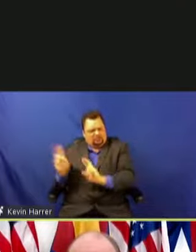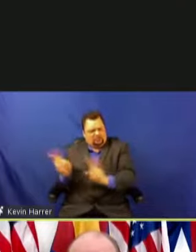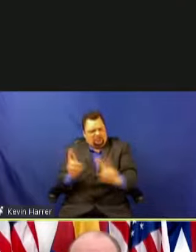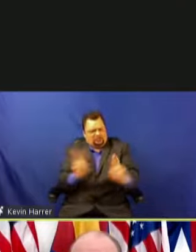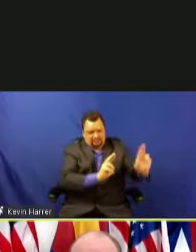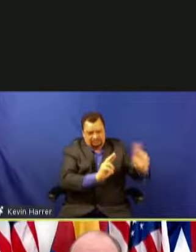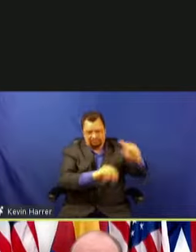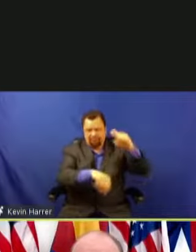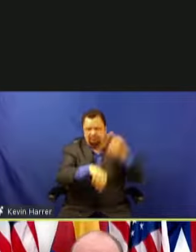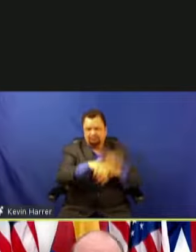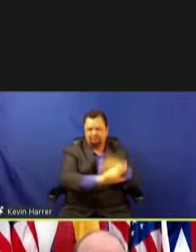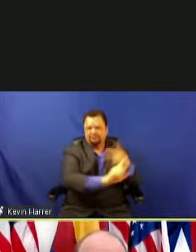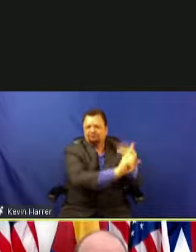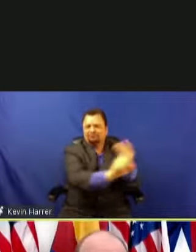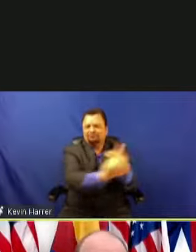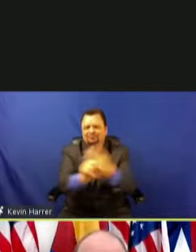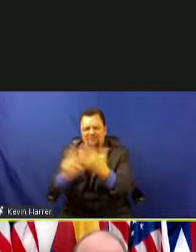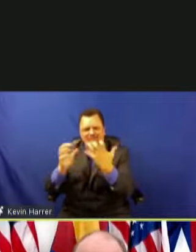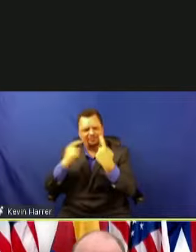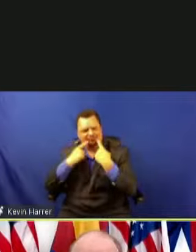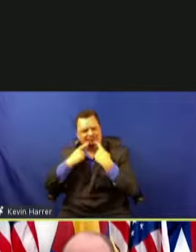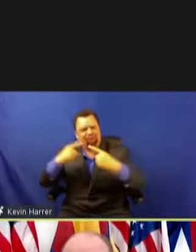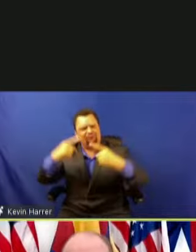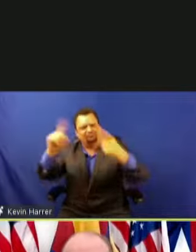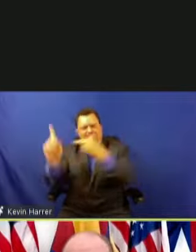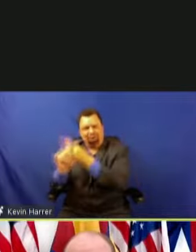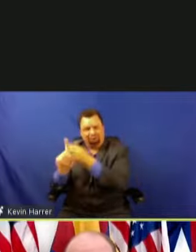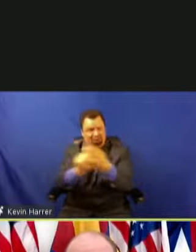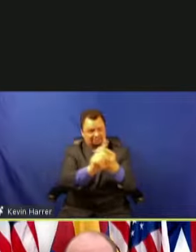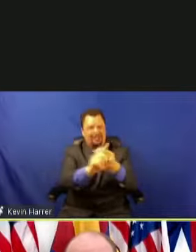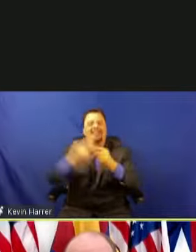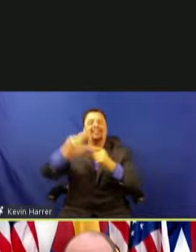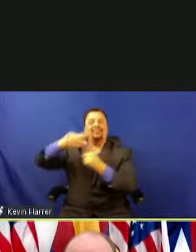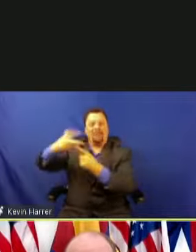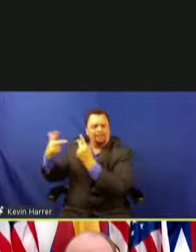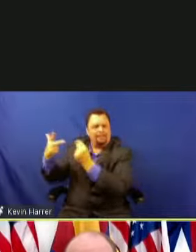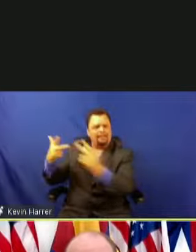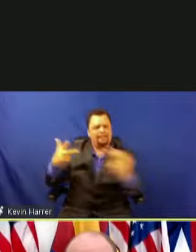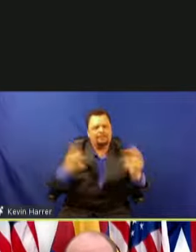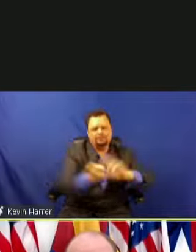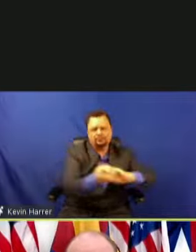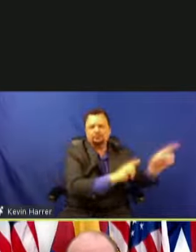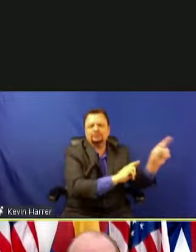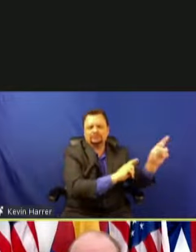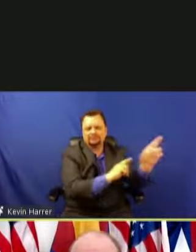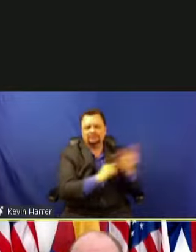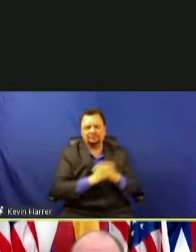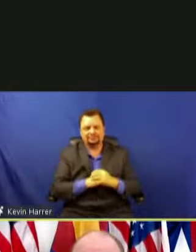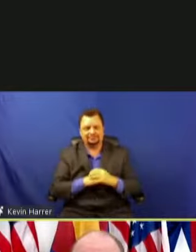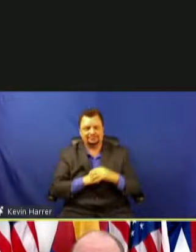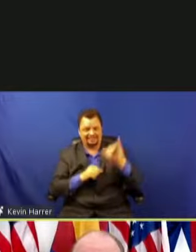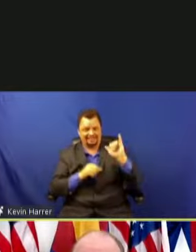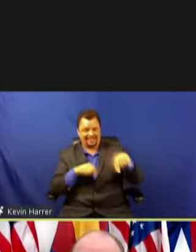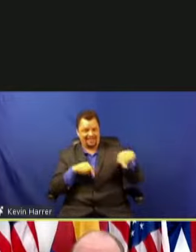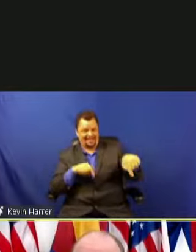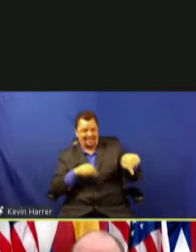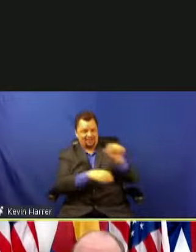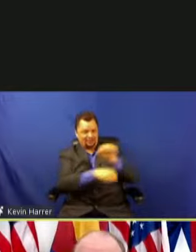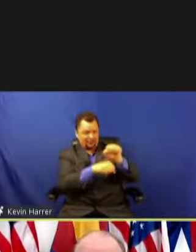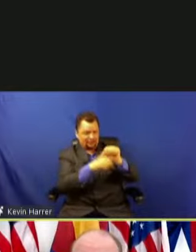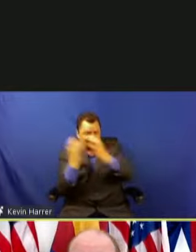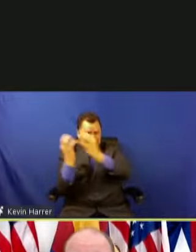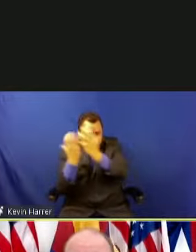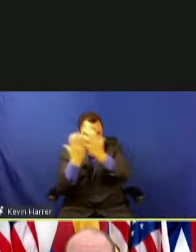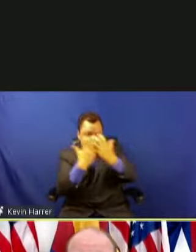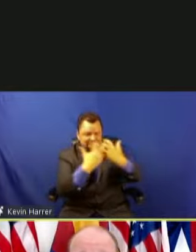vaccine. To speak in more details about our efforts to provide the booster more widely, I'll turn it over to Scott Bookman, COVID-19